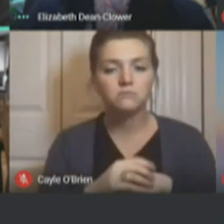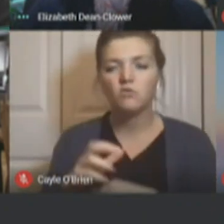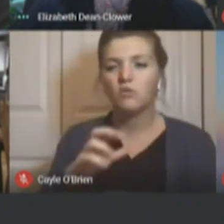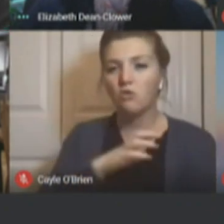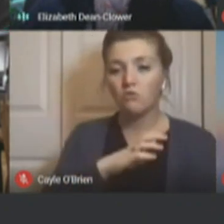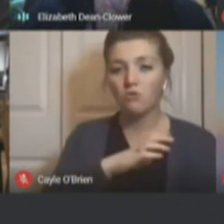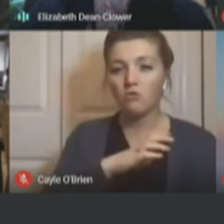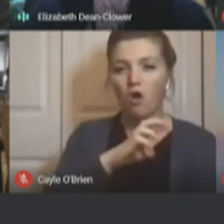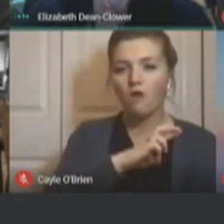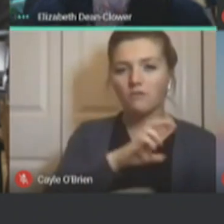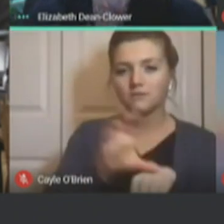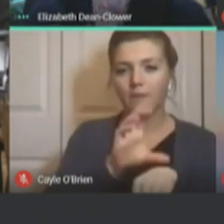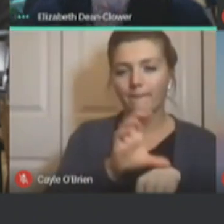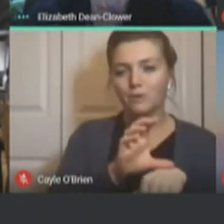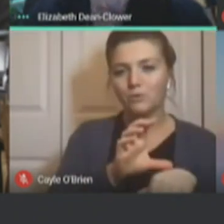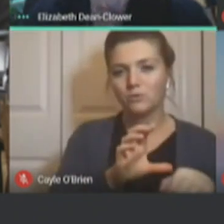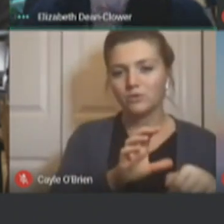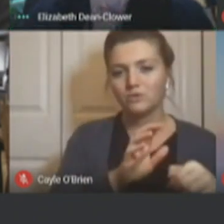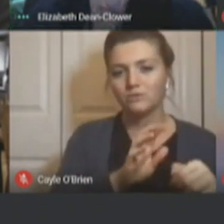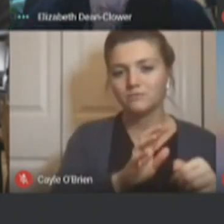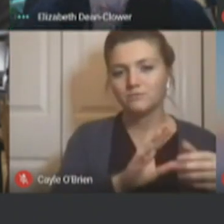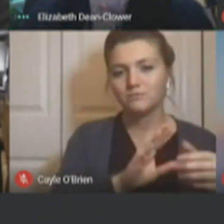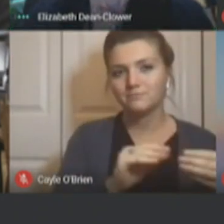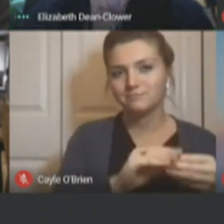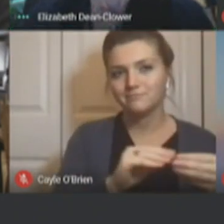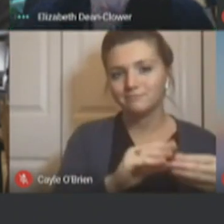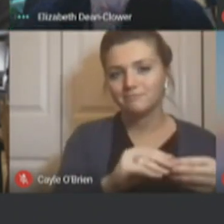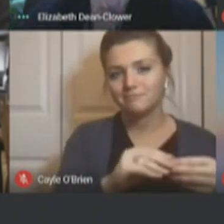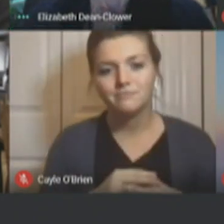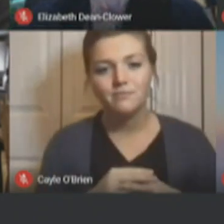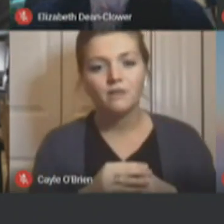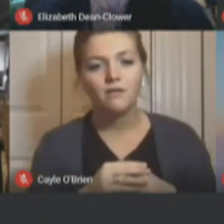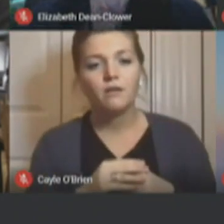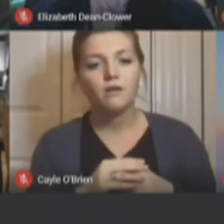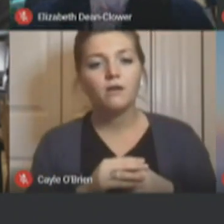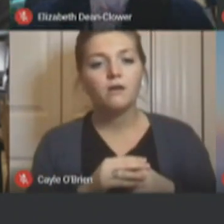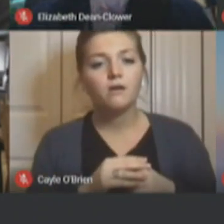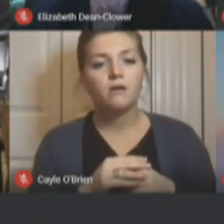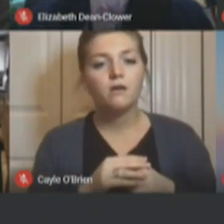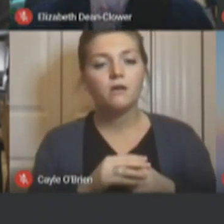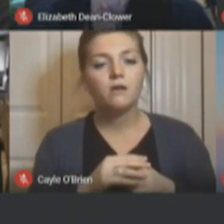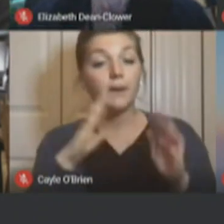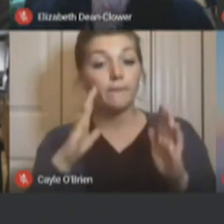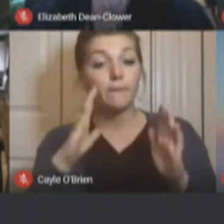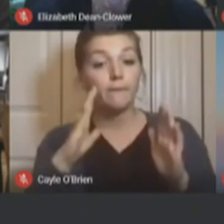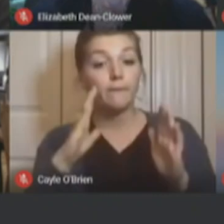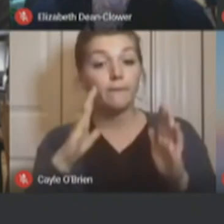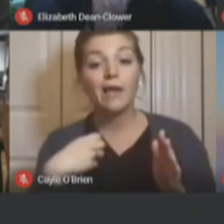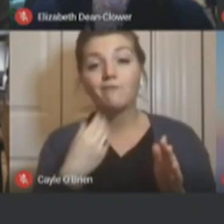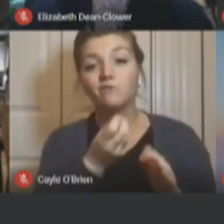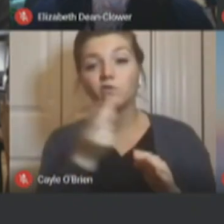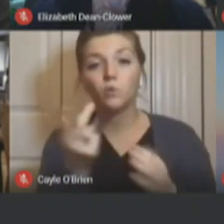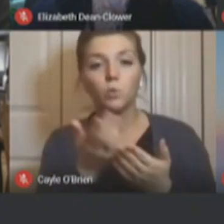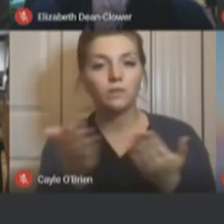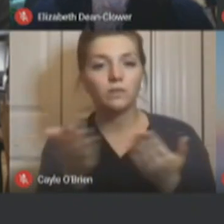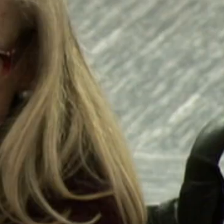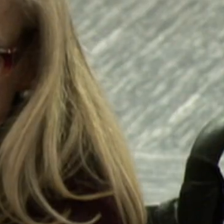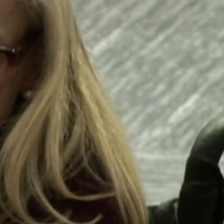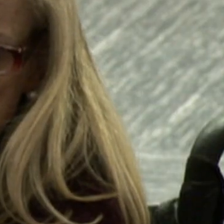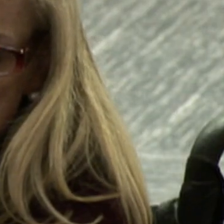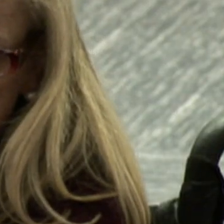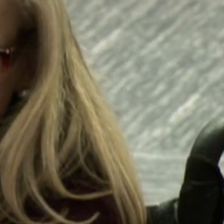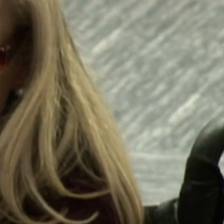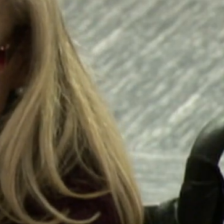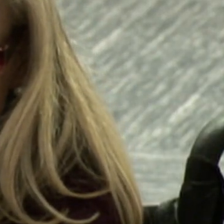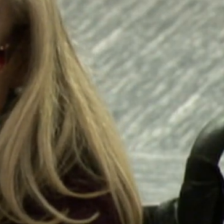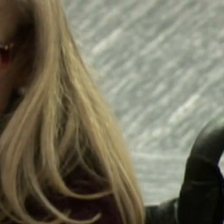So we have several things that we've been working on. And the first thing I wanted to loop back with is